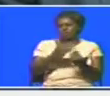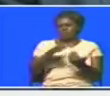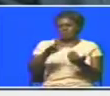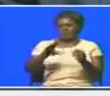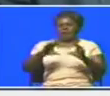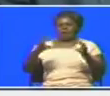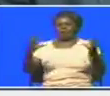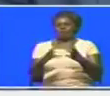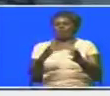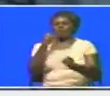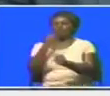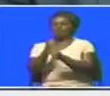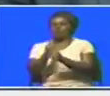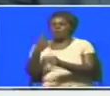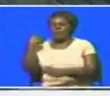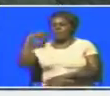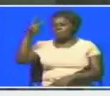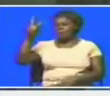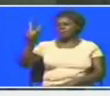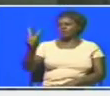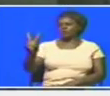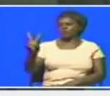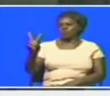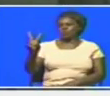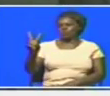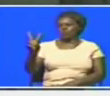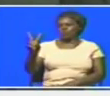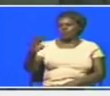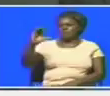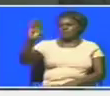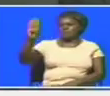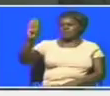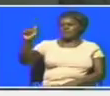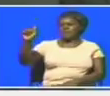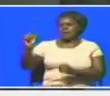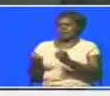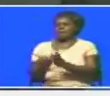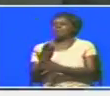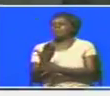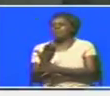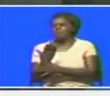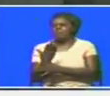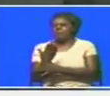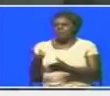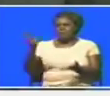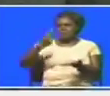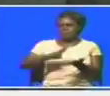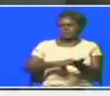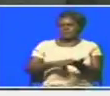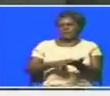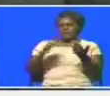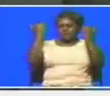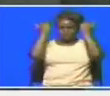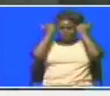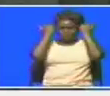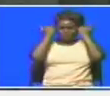of stuff. And two, that will lead to a CBA, which will be registered with the courts,